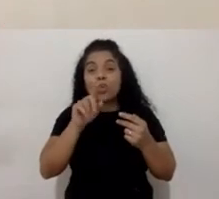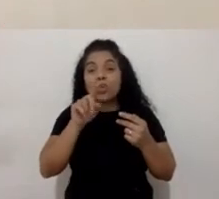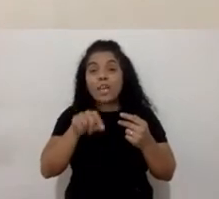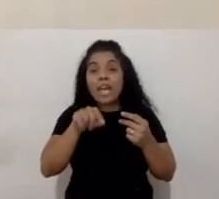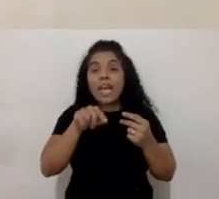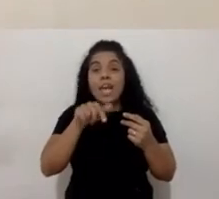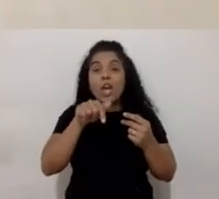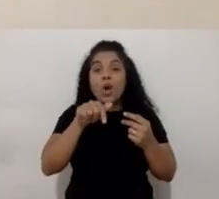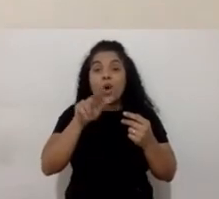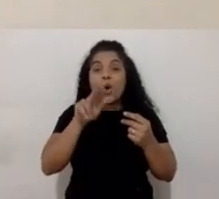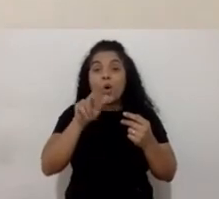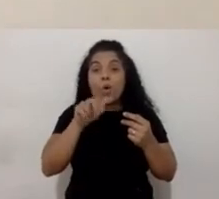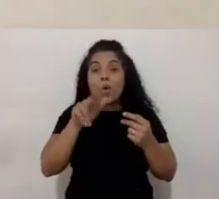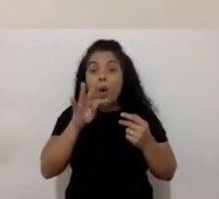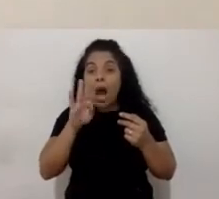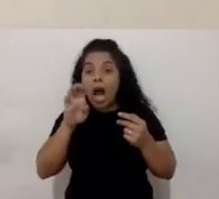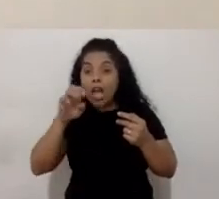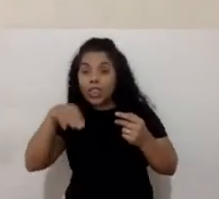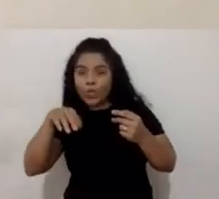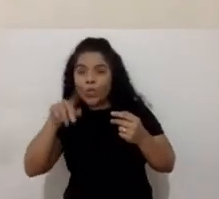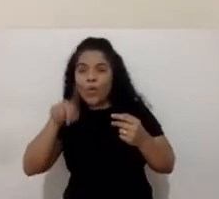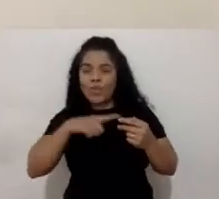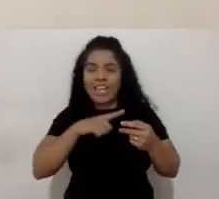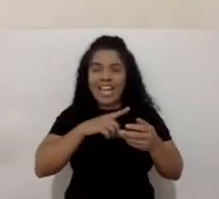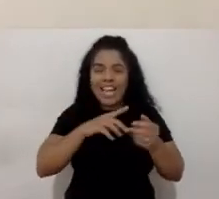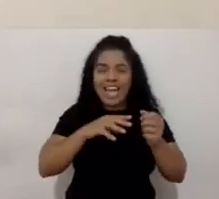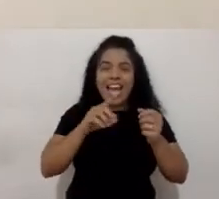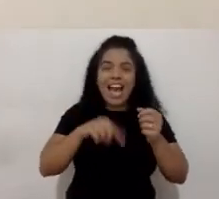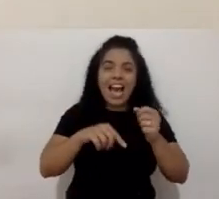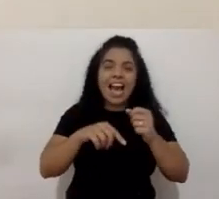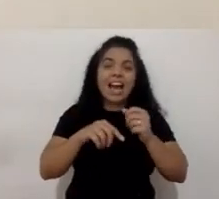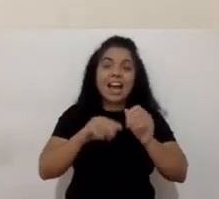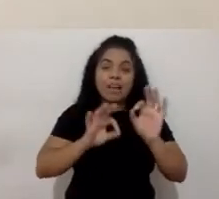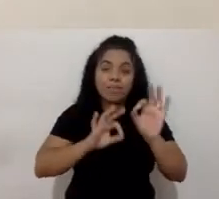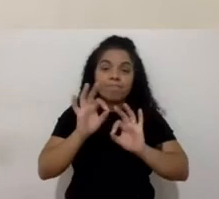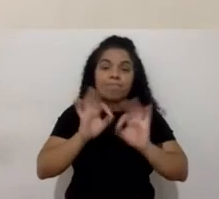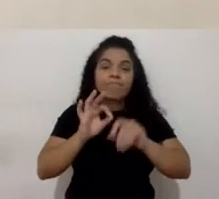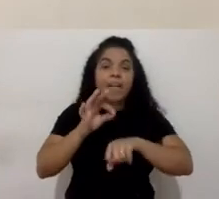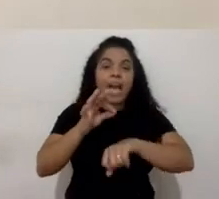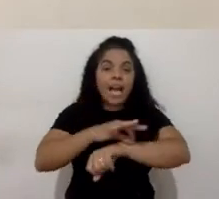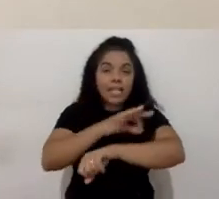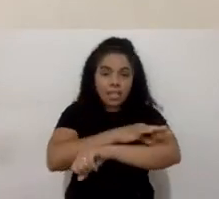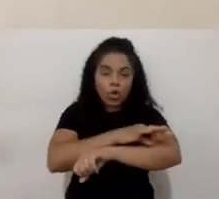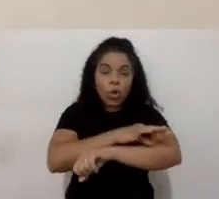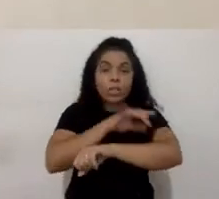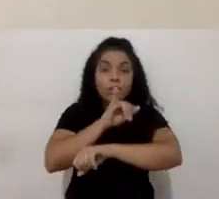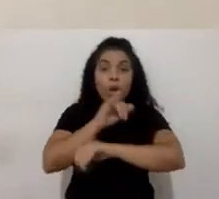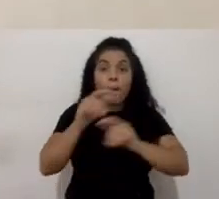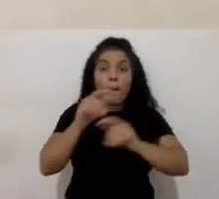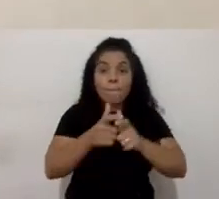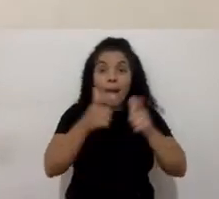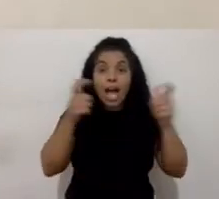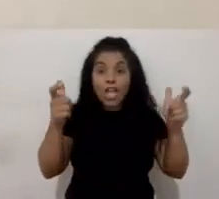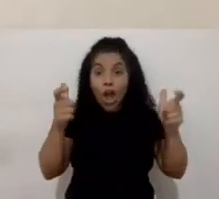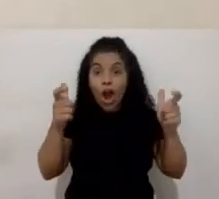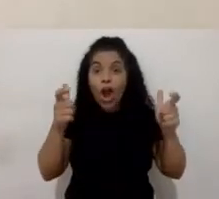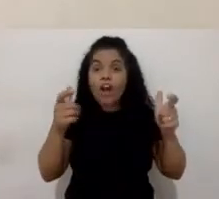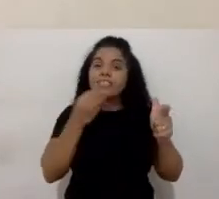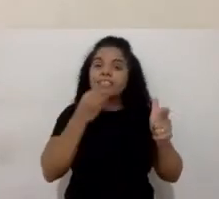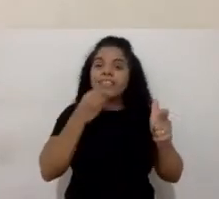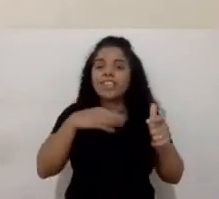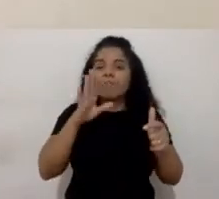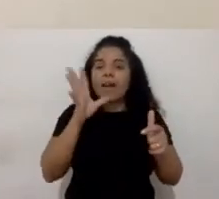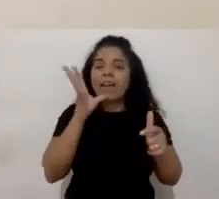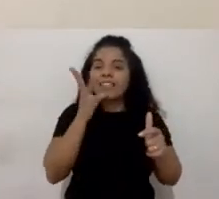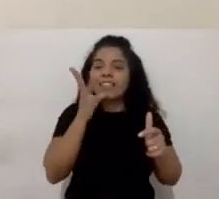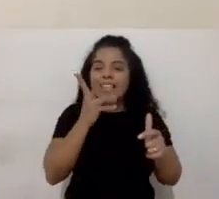pipeline, the slower the tests are going to be. So by breaking your infrastructure down into smaller things, each